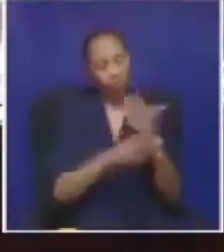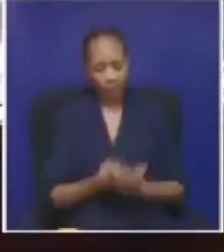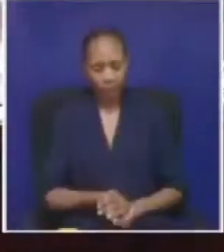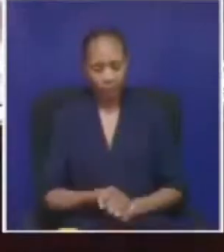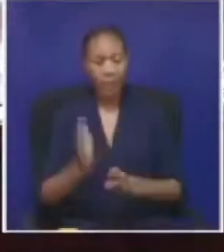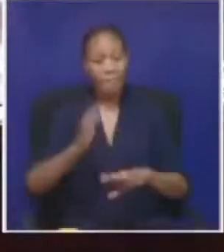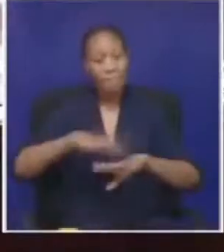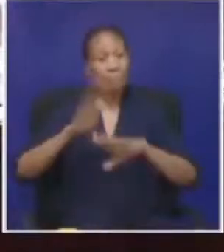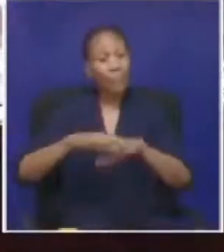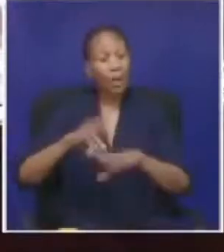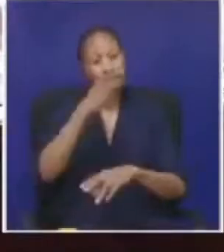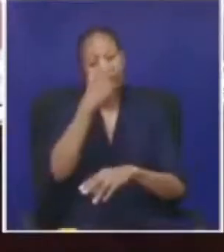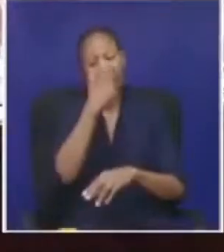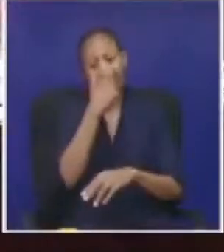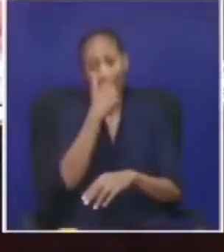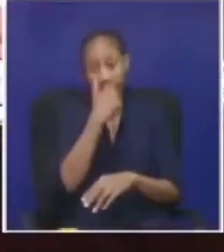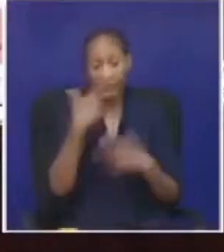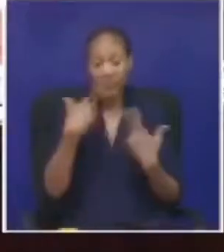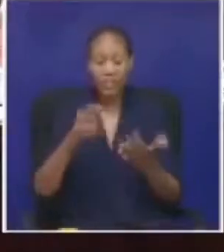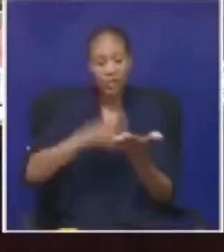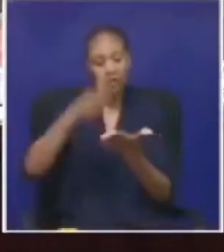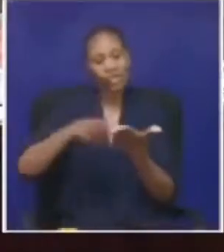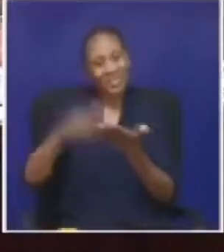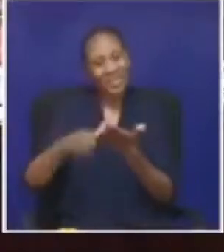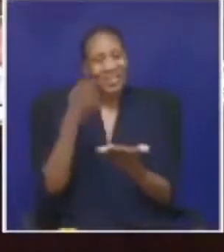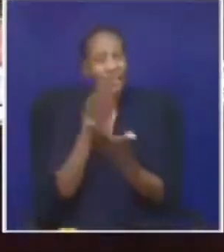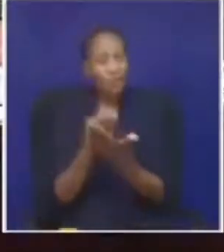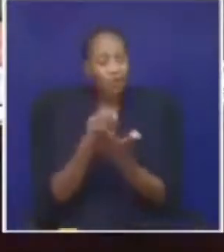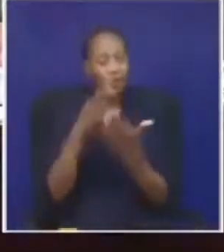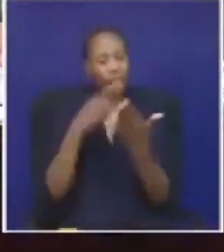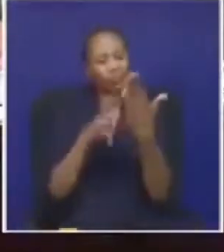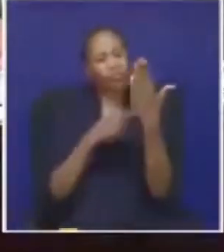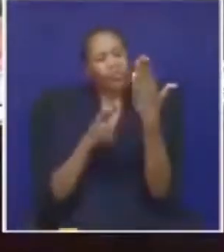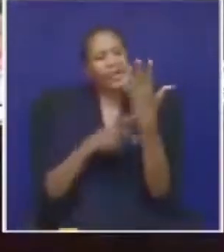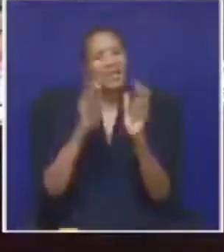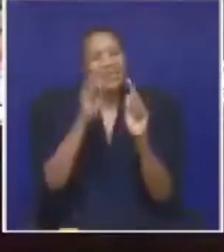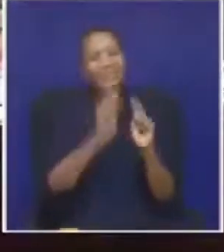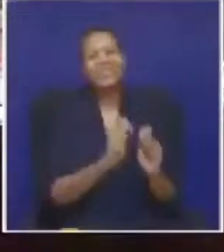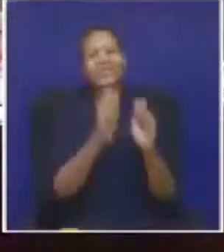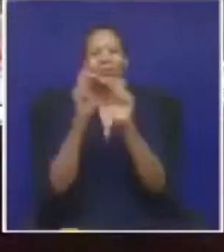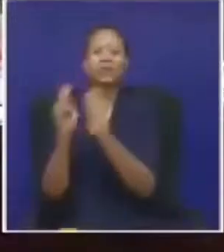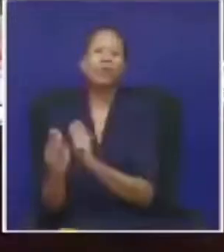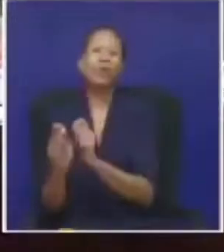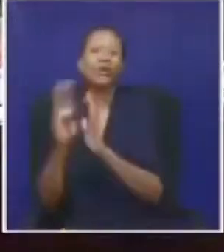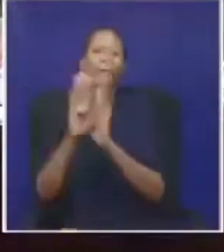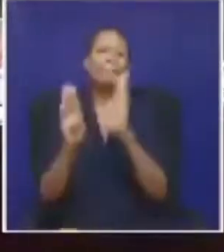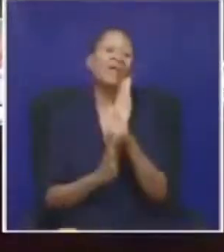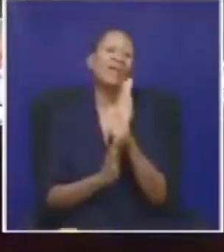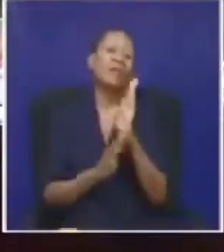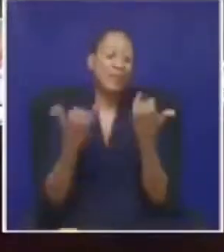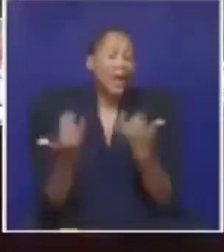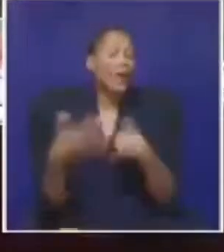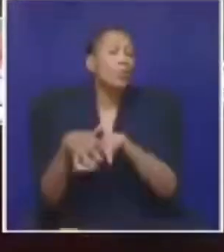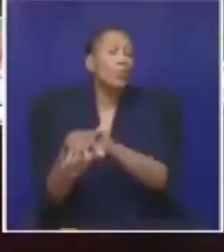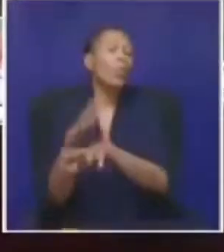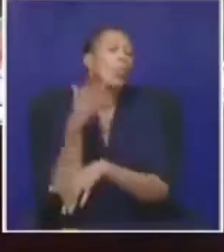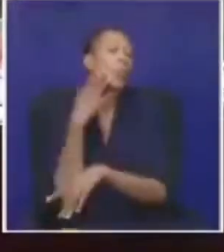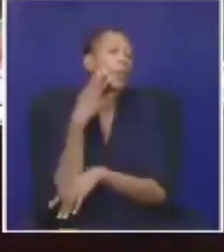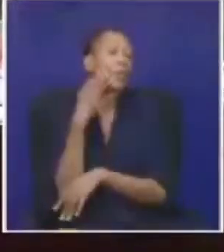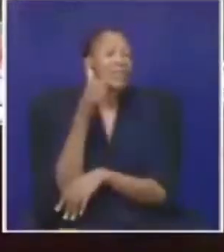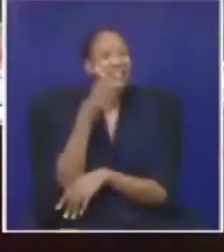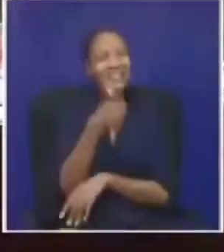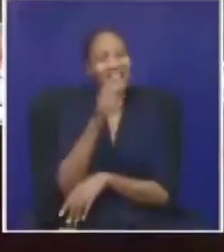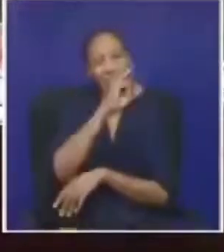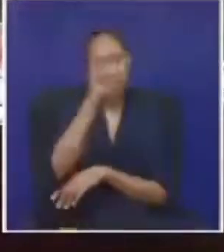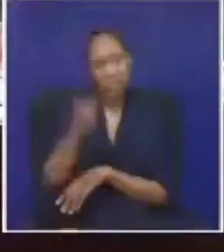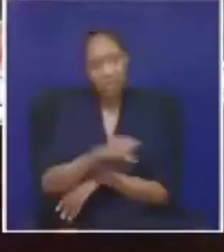President Cyril Ramaphosa signed the Economic Regulation of Transport Bill into law on the 6th of